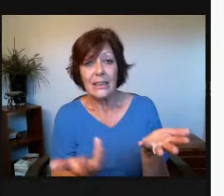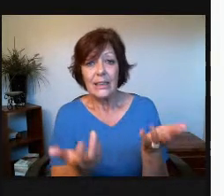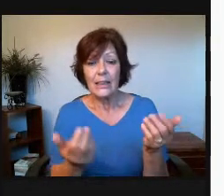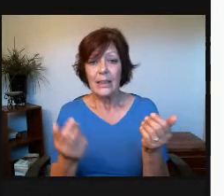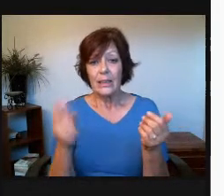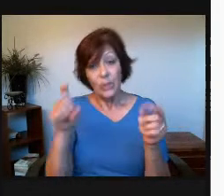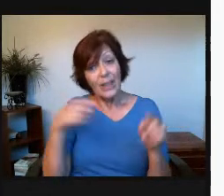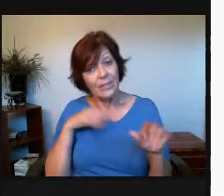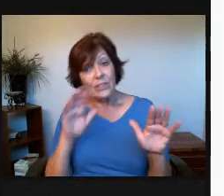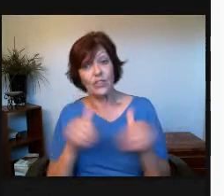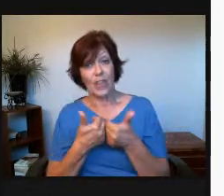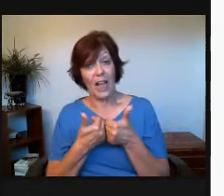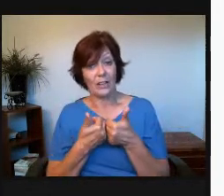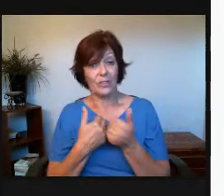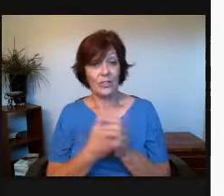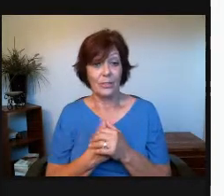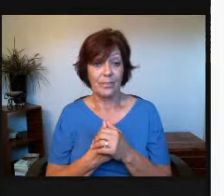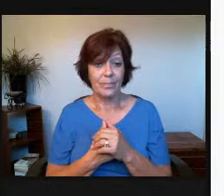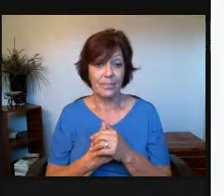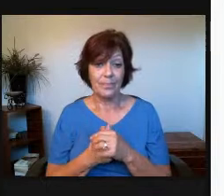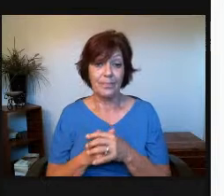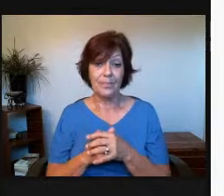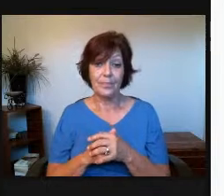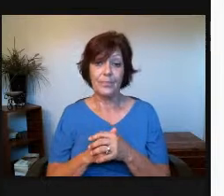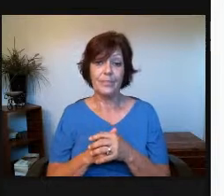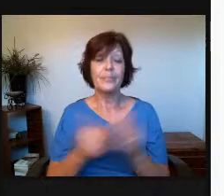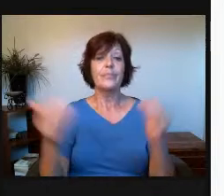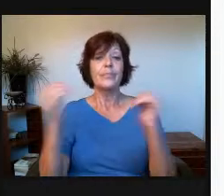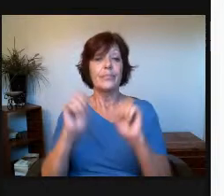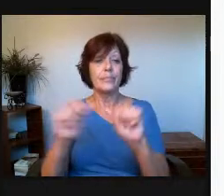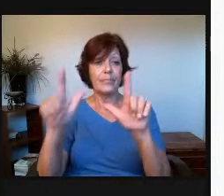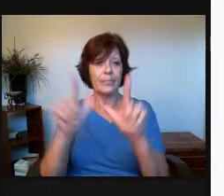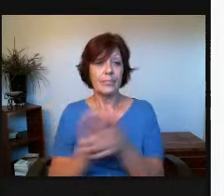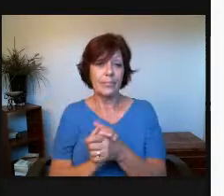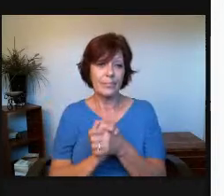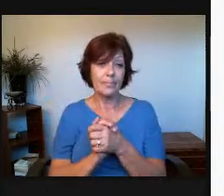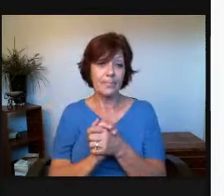you may face at that time. Next slide, please.